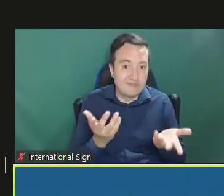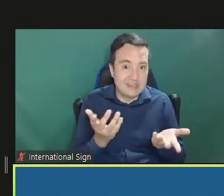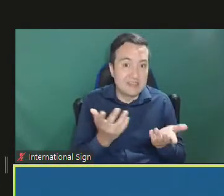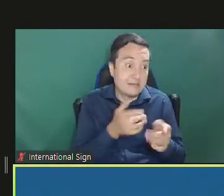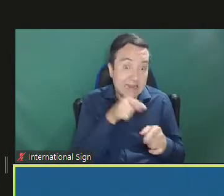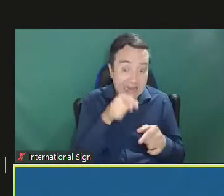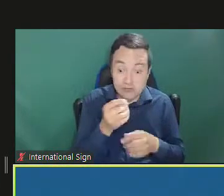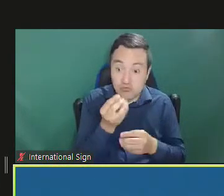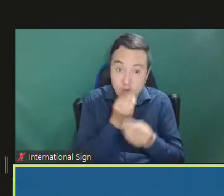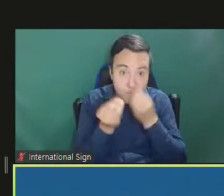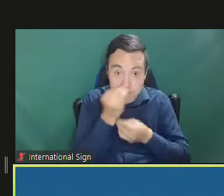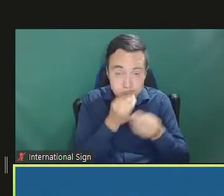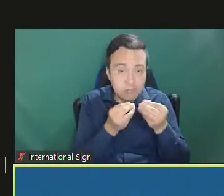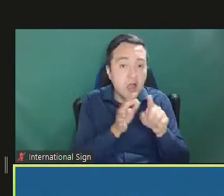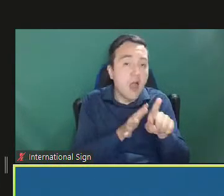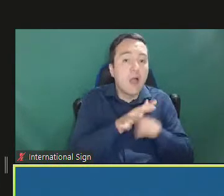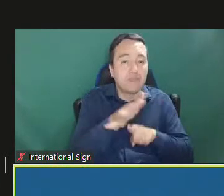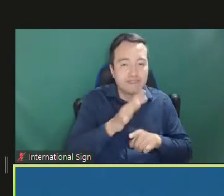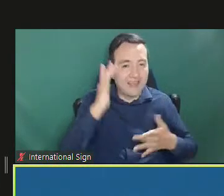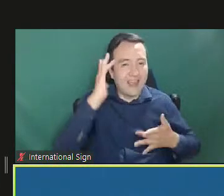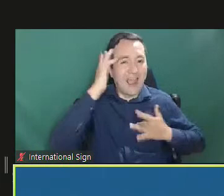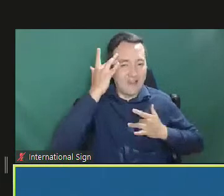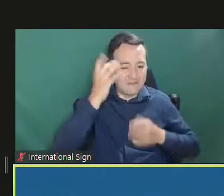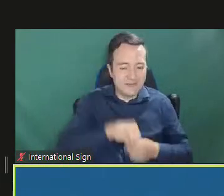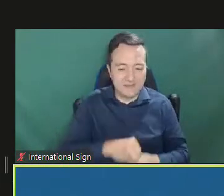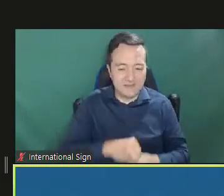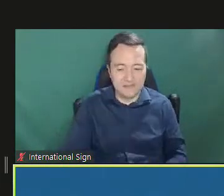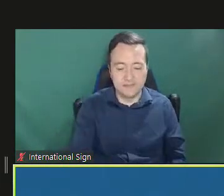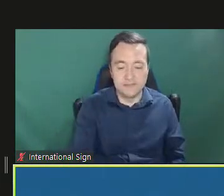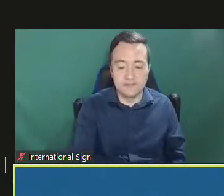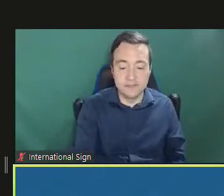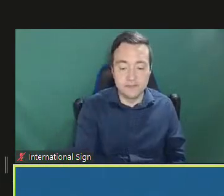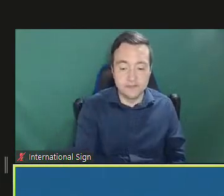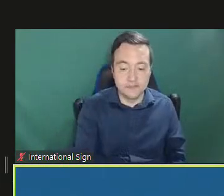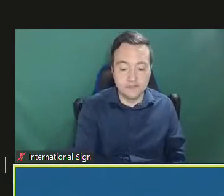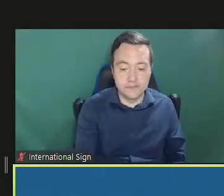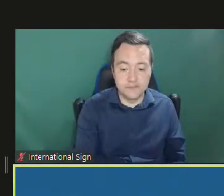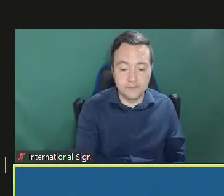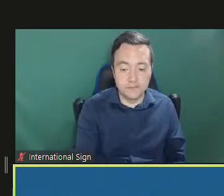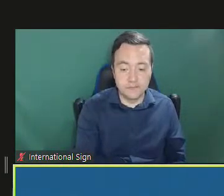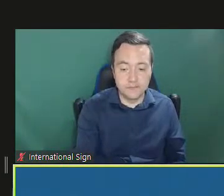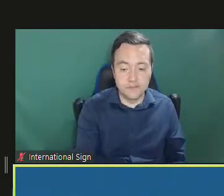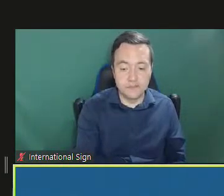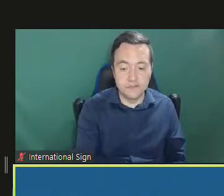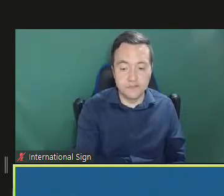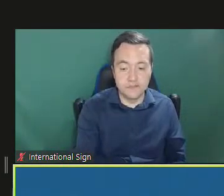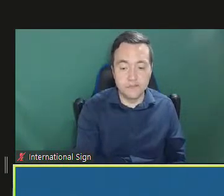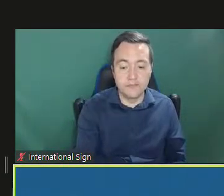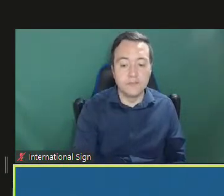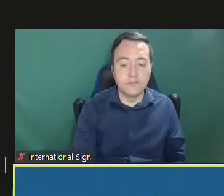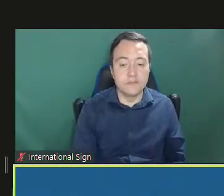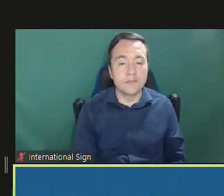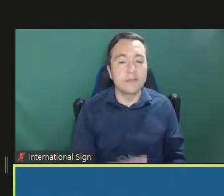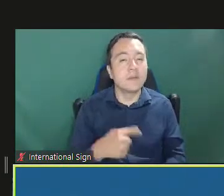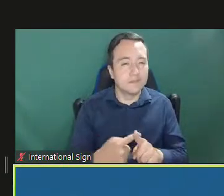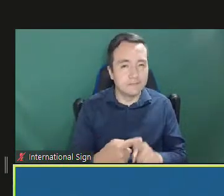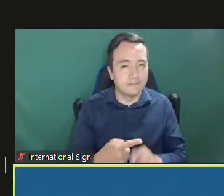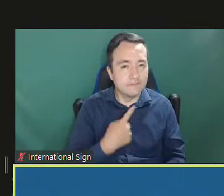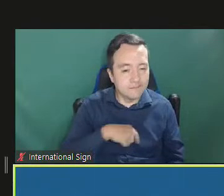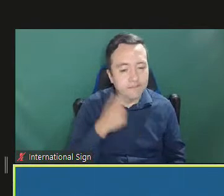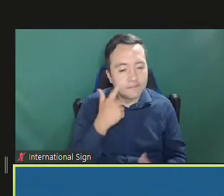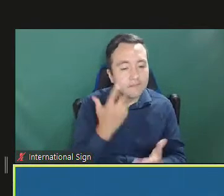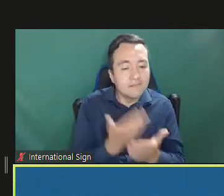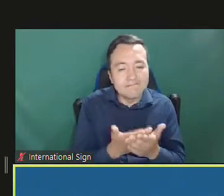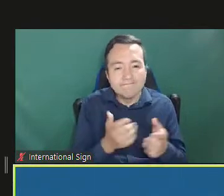The policy areas that have not progressed as well are the implementation of health taxes and marketing bans and